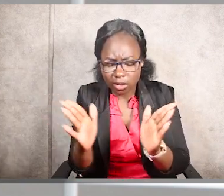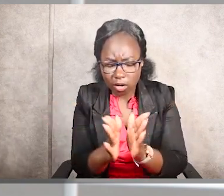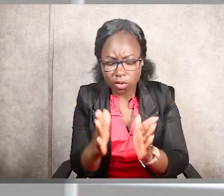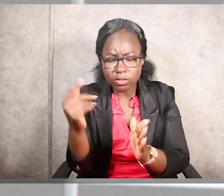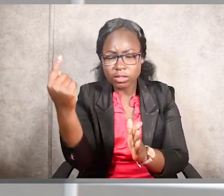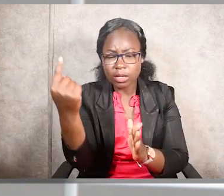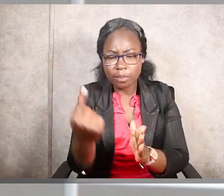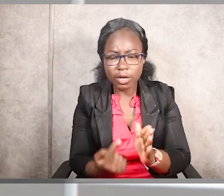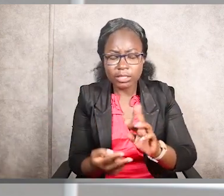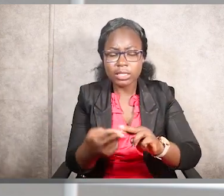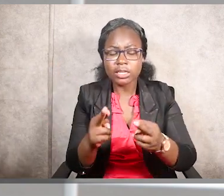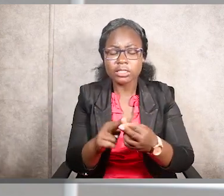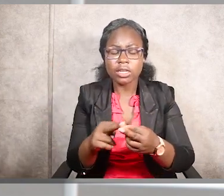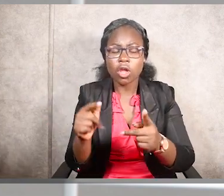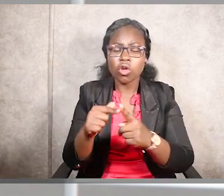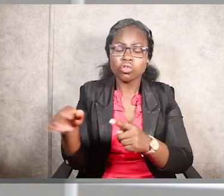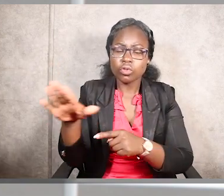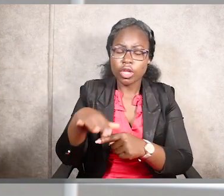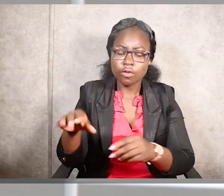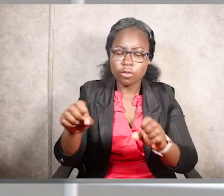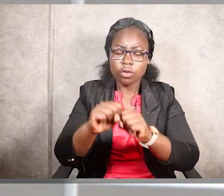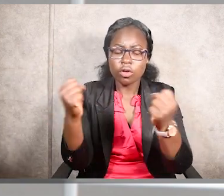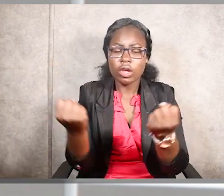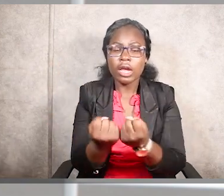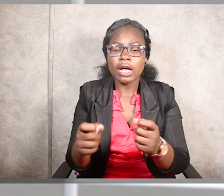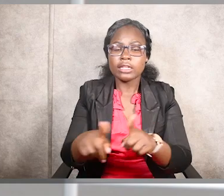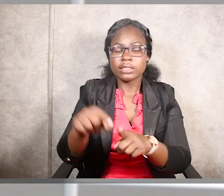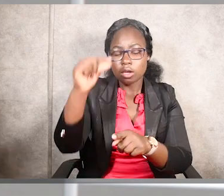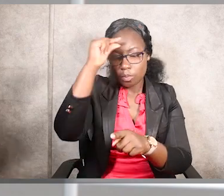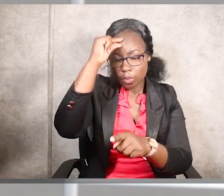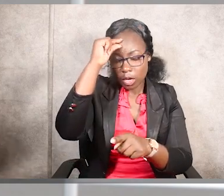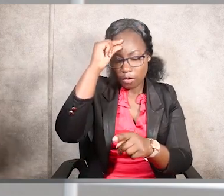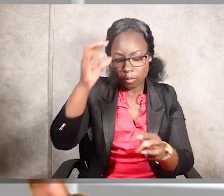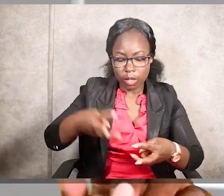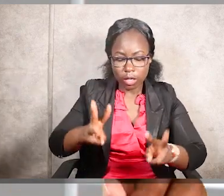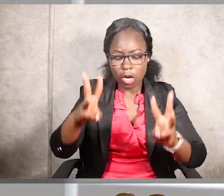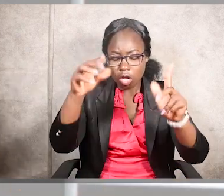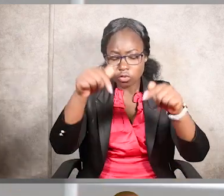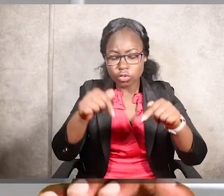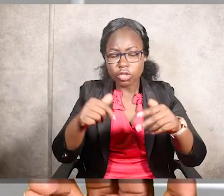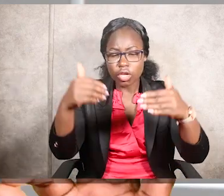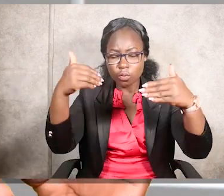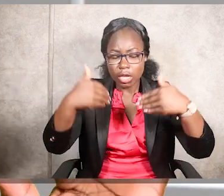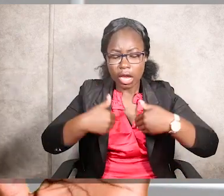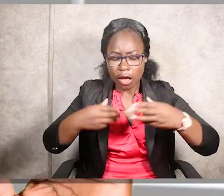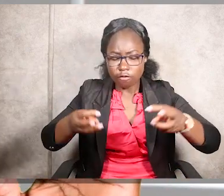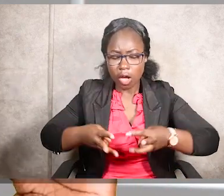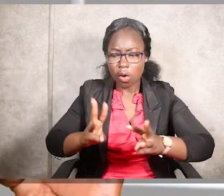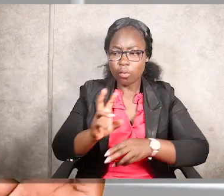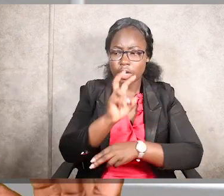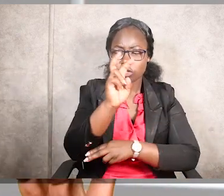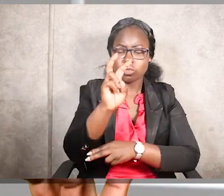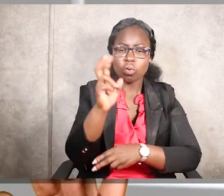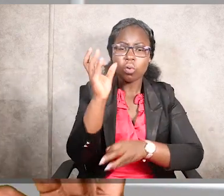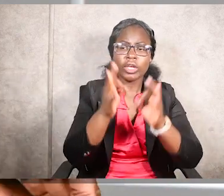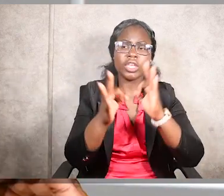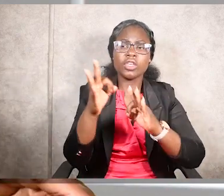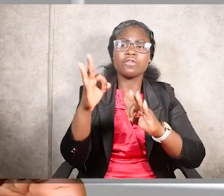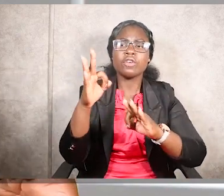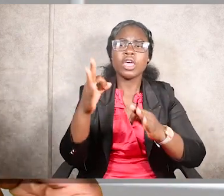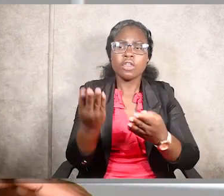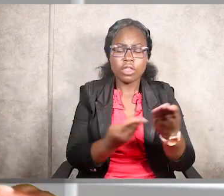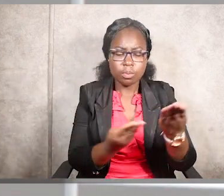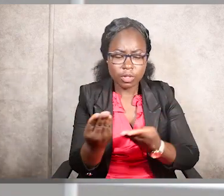with environmental, social, and governance criteria. Nowadays, there is a metric just to look at whether your business is able